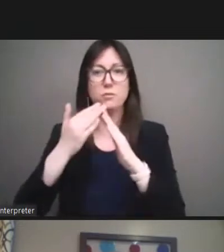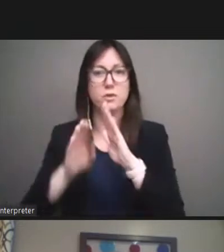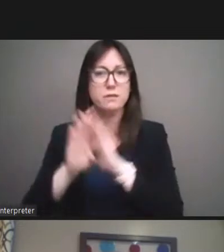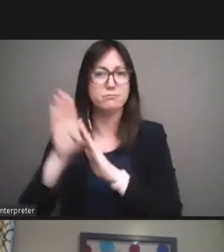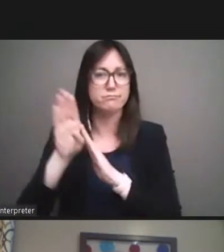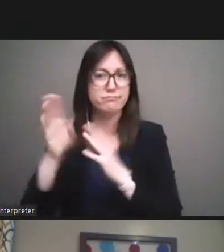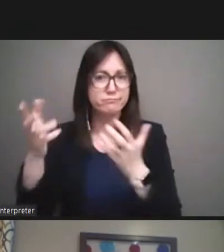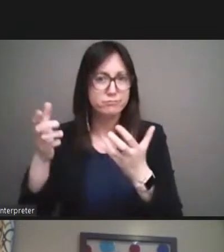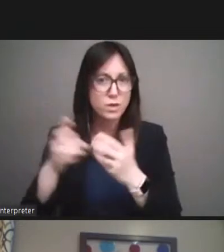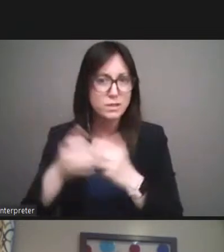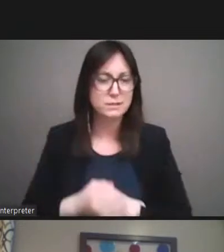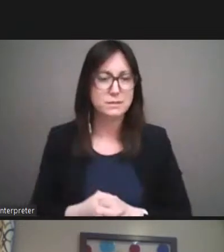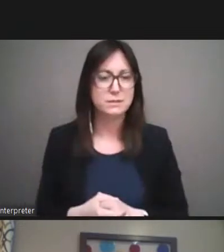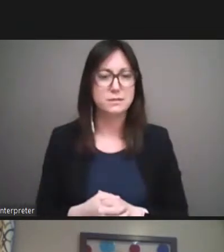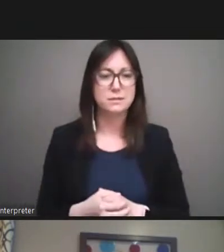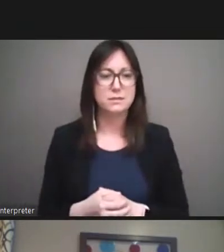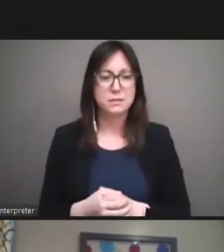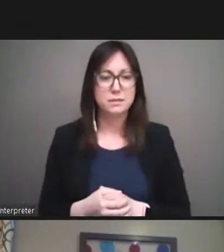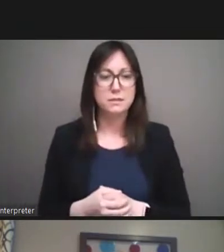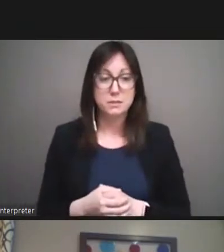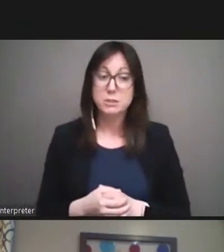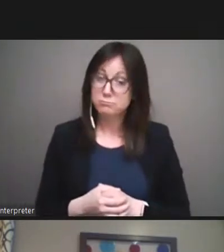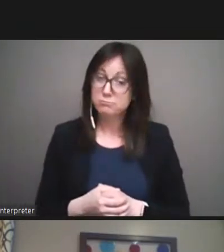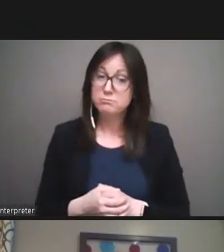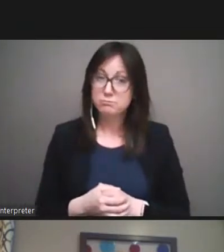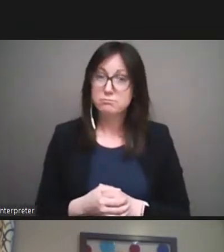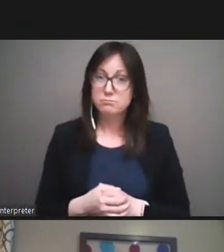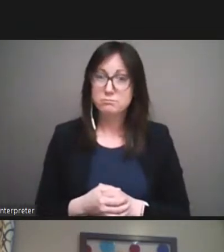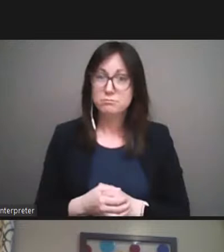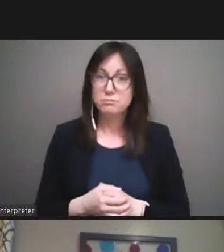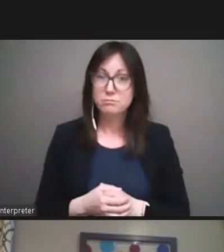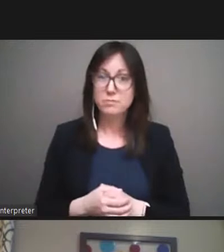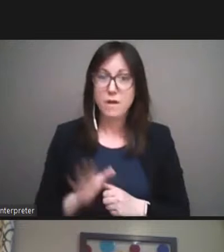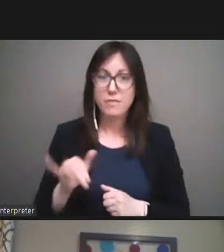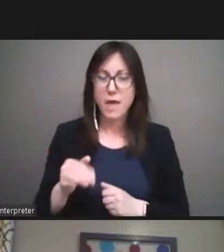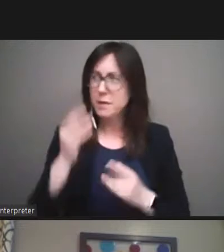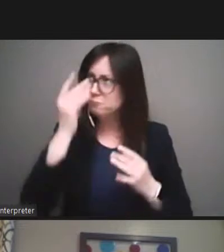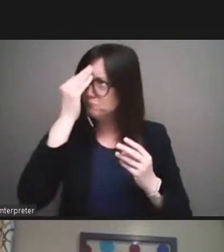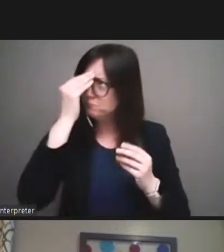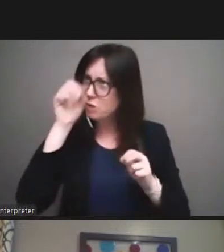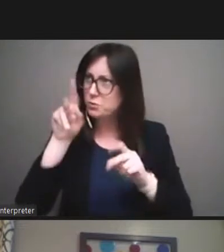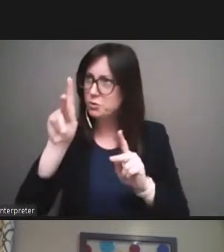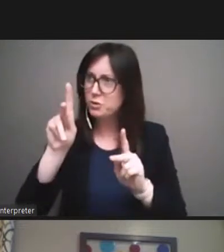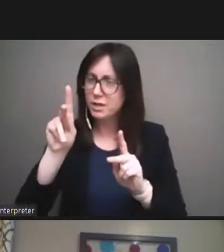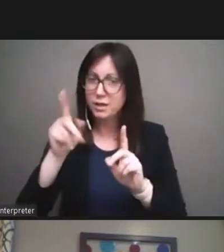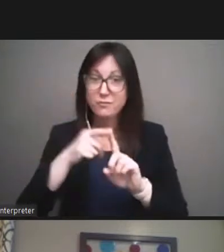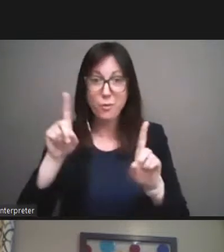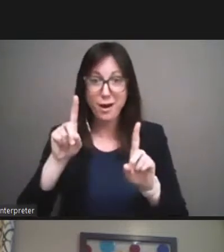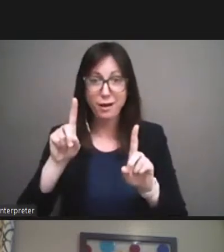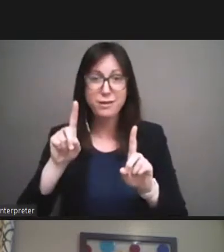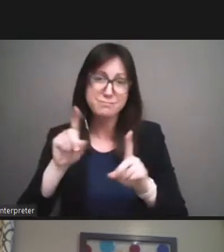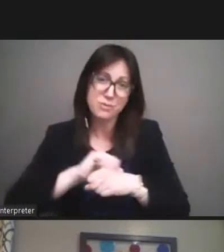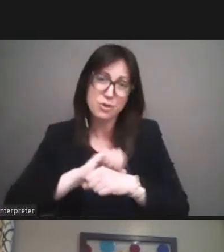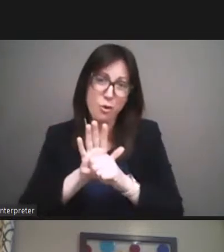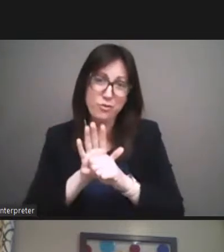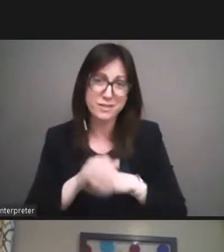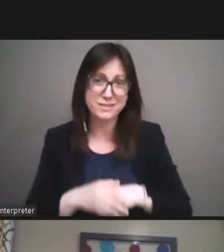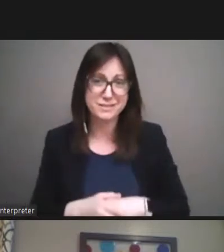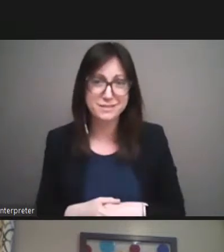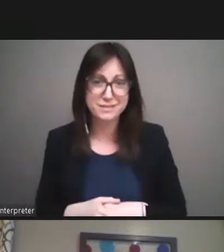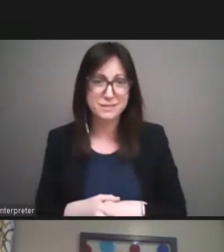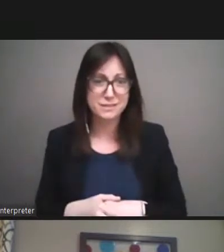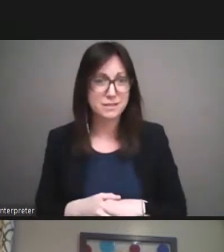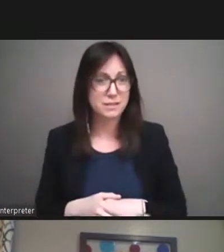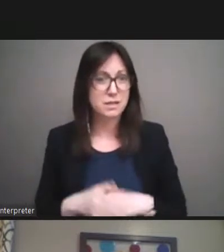And, that thoughtfulness has come out of COVID for sure, because I know people have been